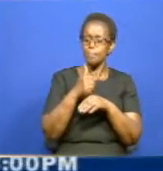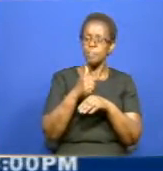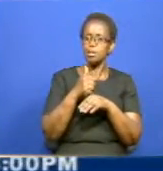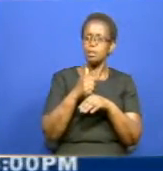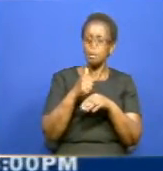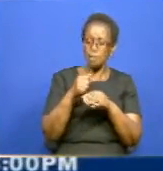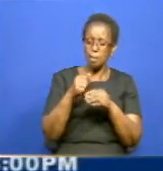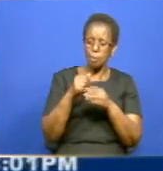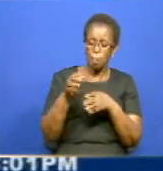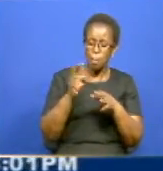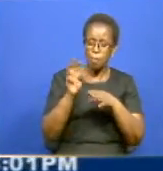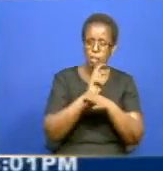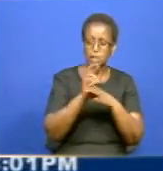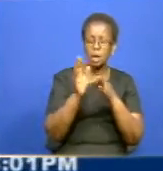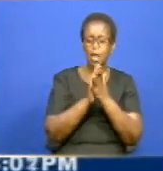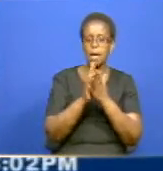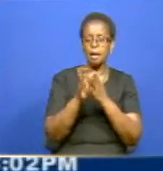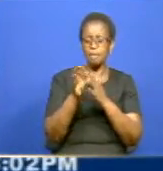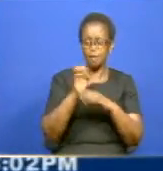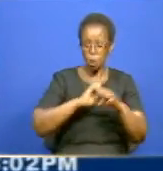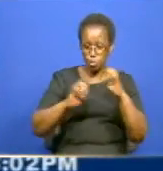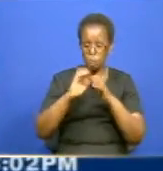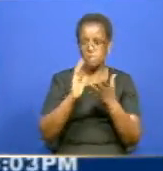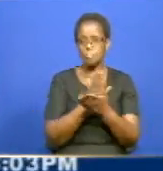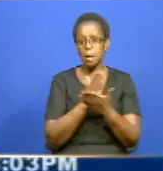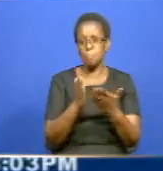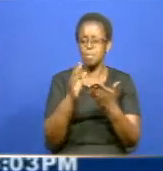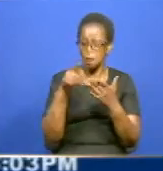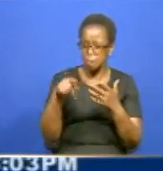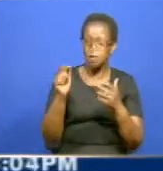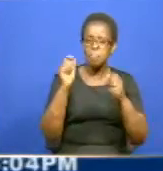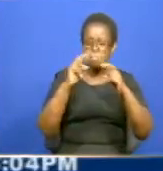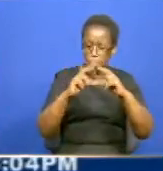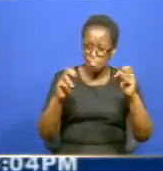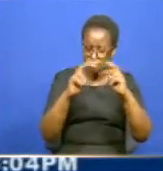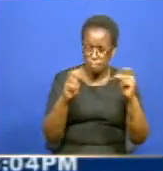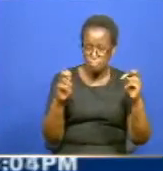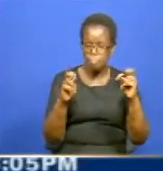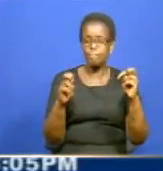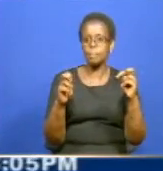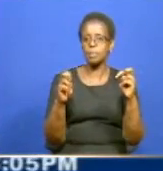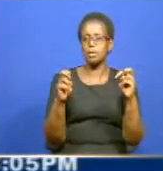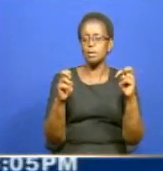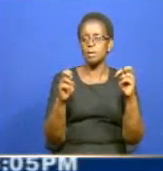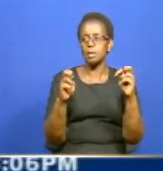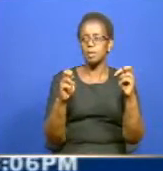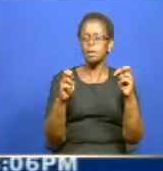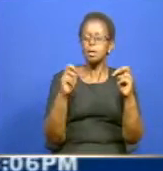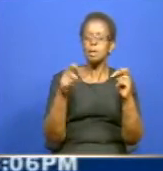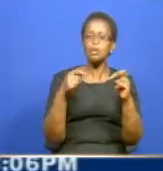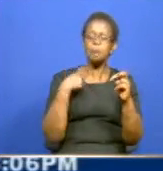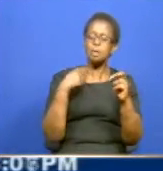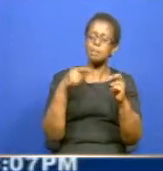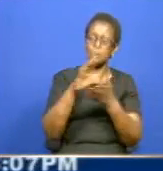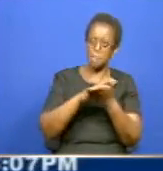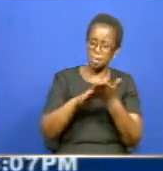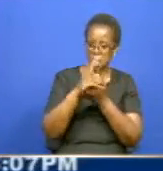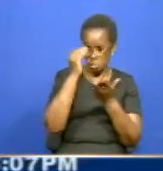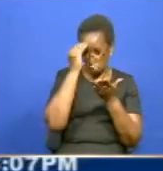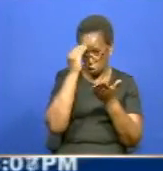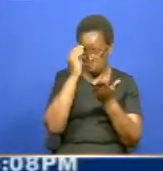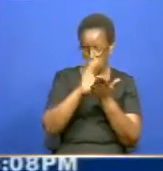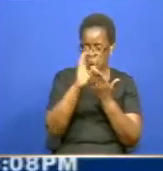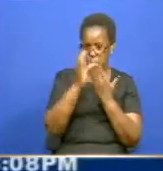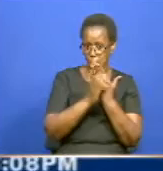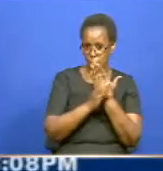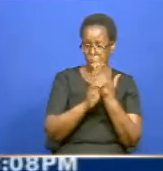monitoring, and evaluation department to carry out research and identify the problems of deficiencies in the basic education